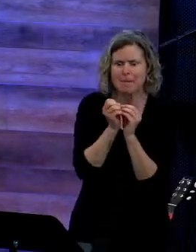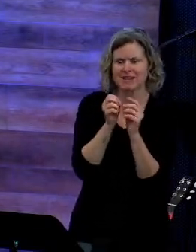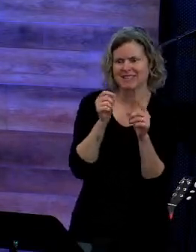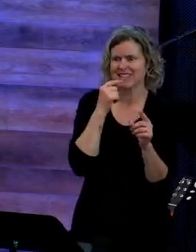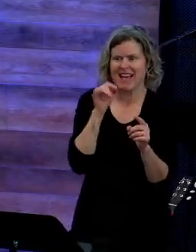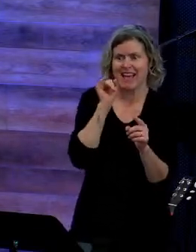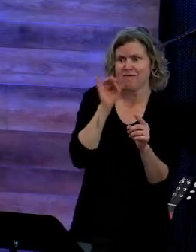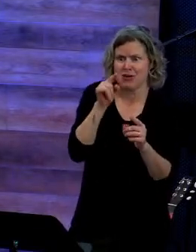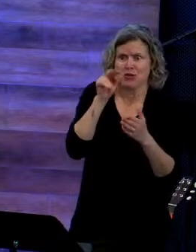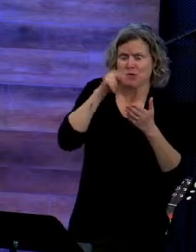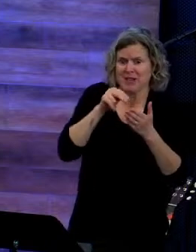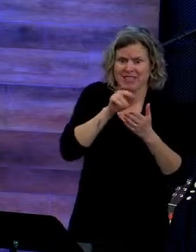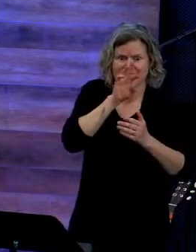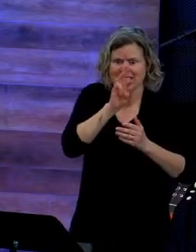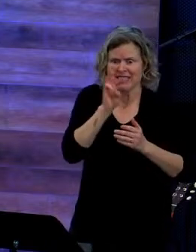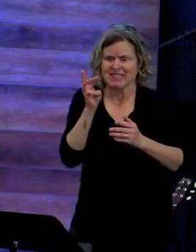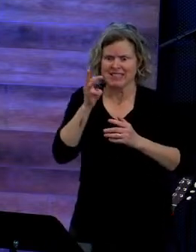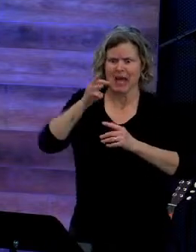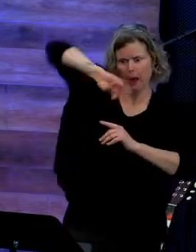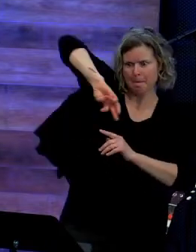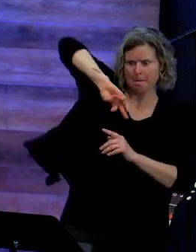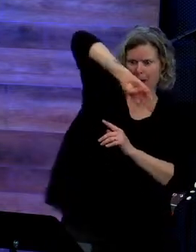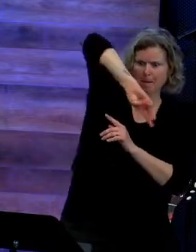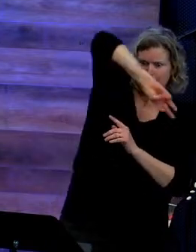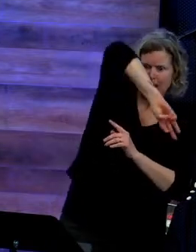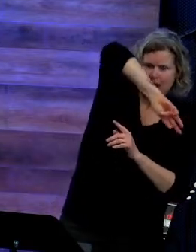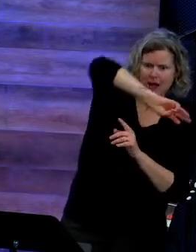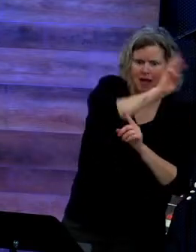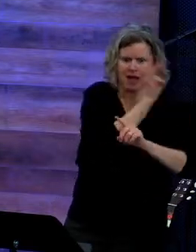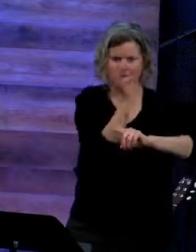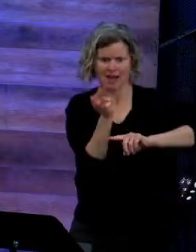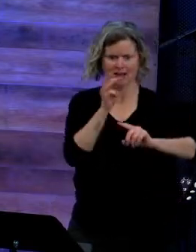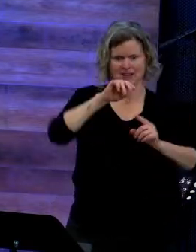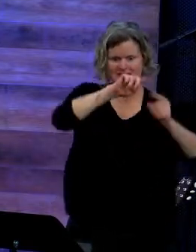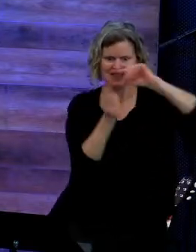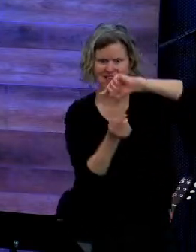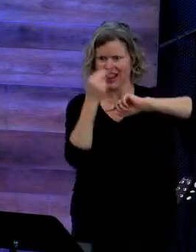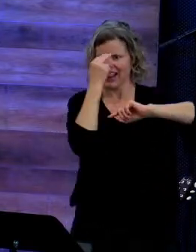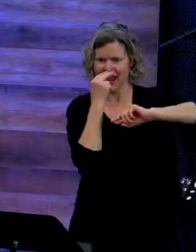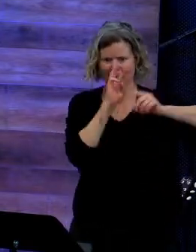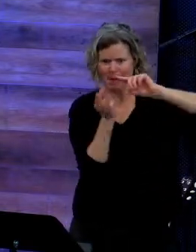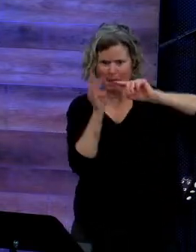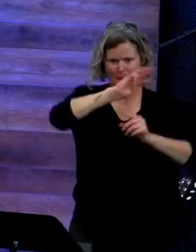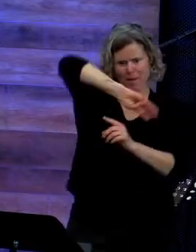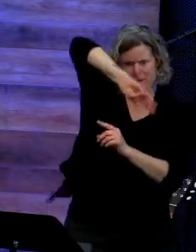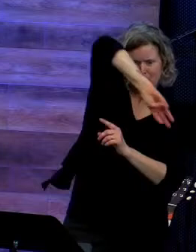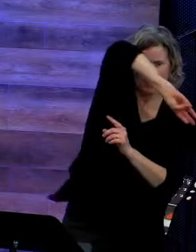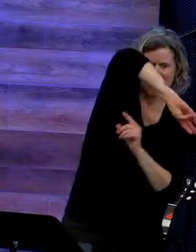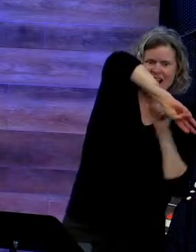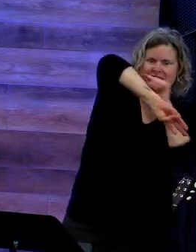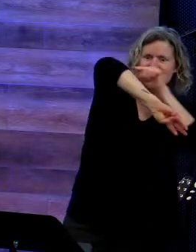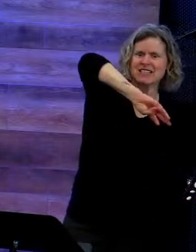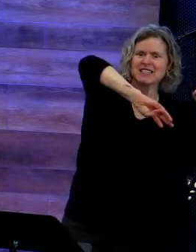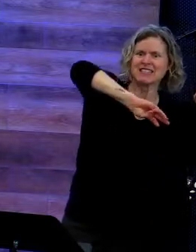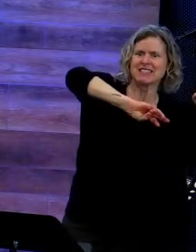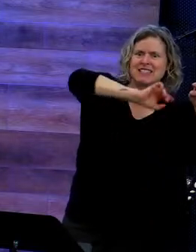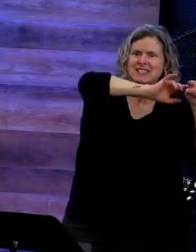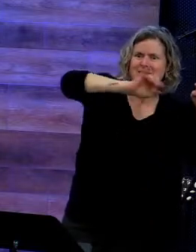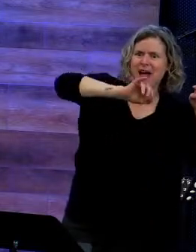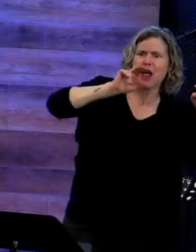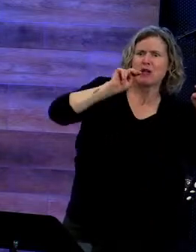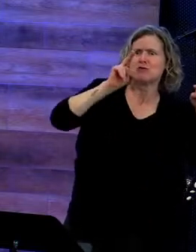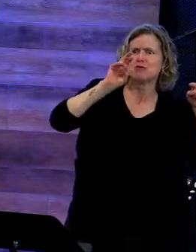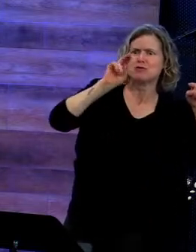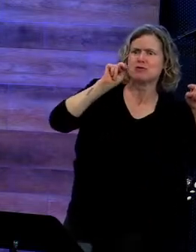read 666 upside down and backwards and in Latin, it spells nuclear war or something like that. And you're like, I don't really see